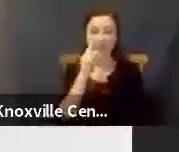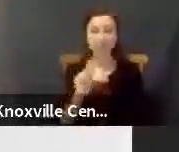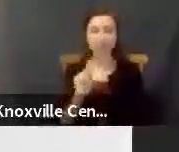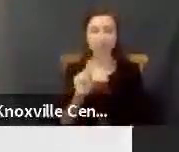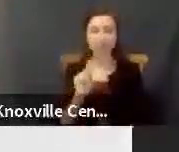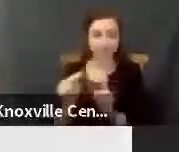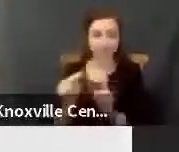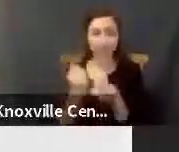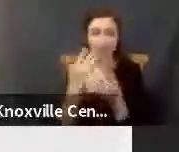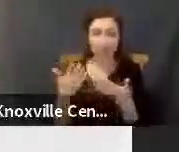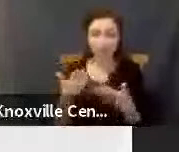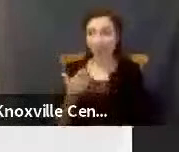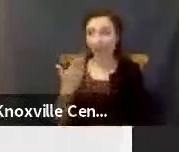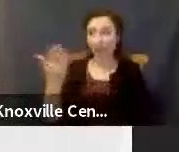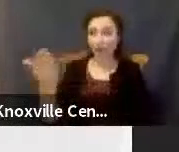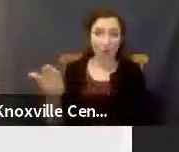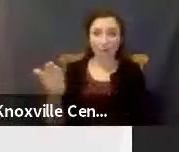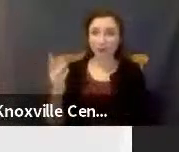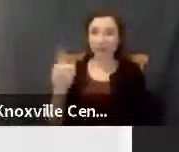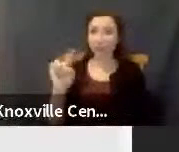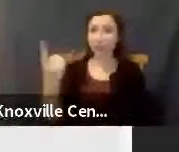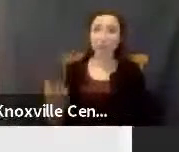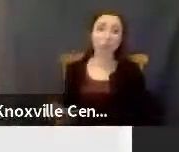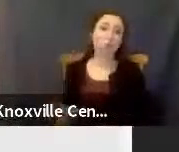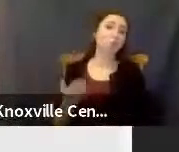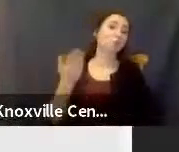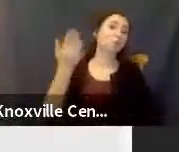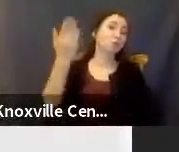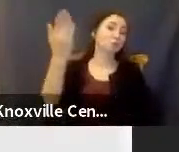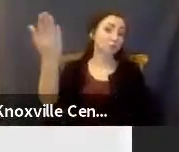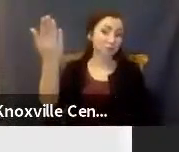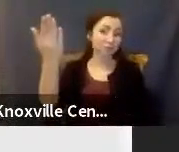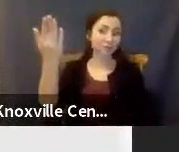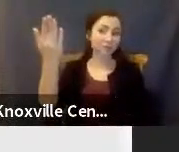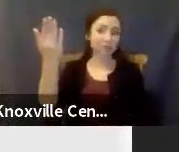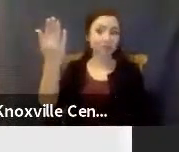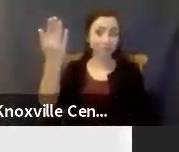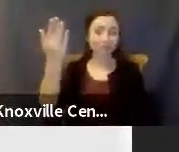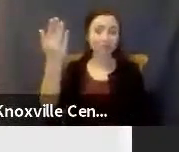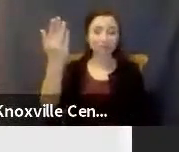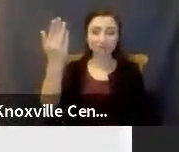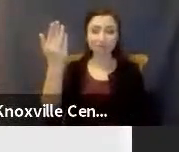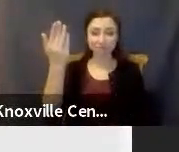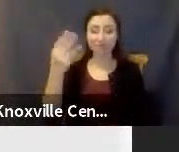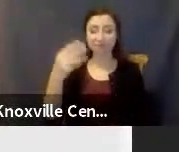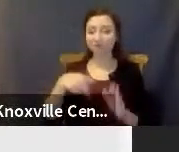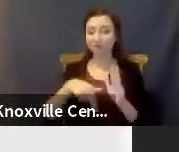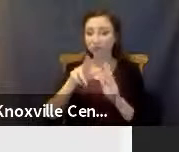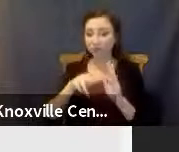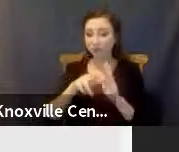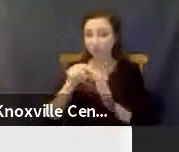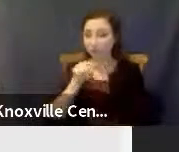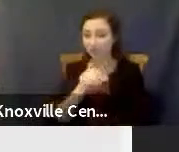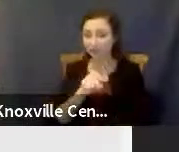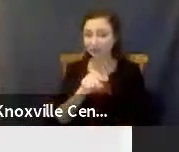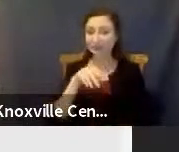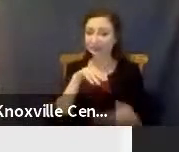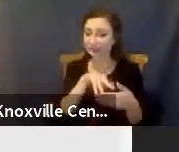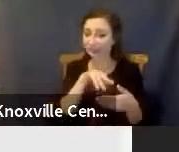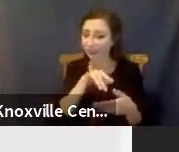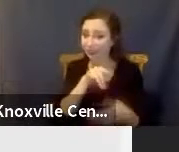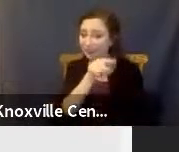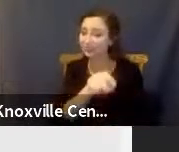out there is simply a recommendation, but in review of this and study of this, this